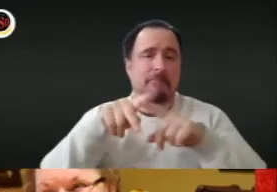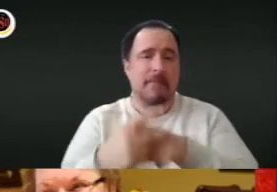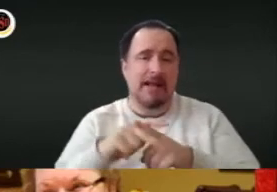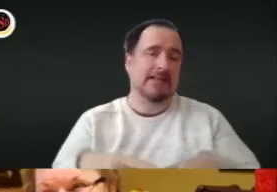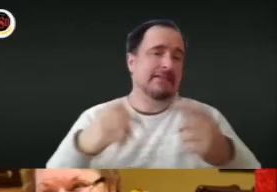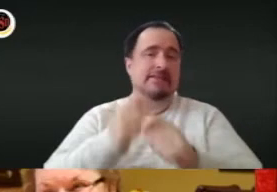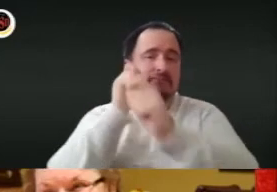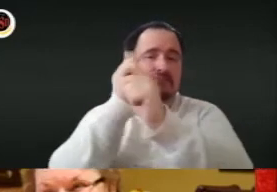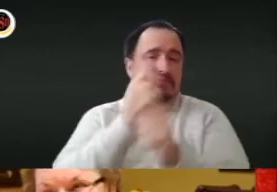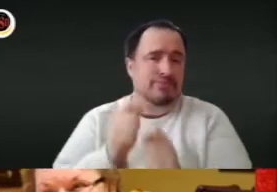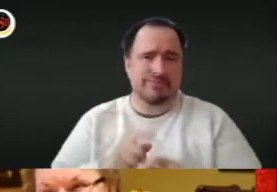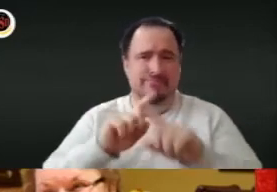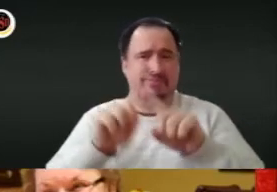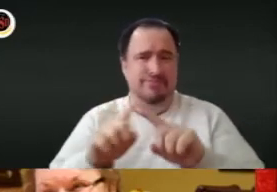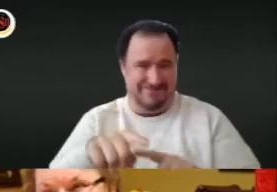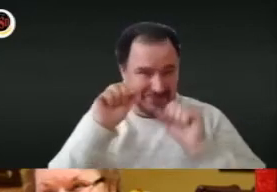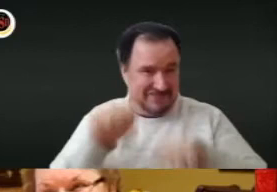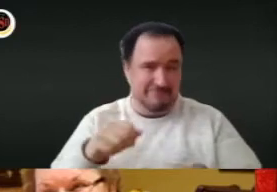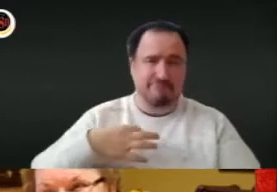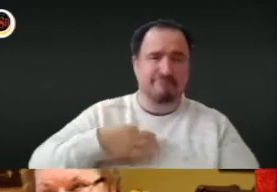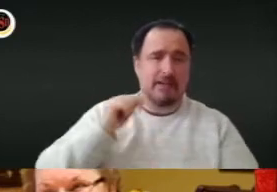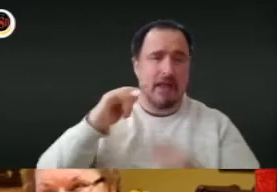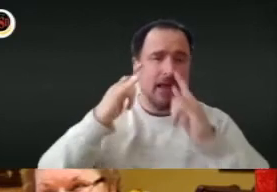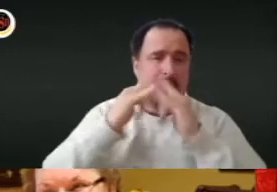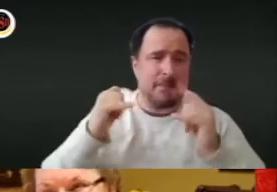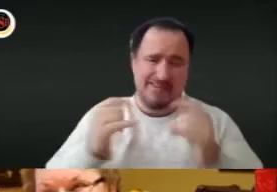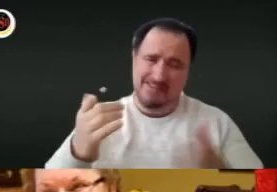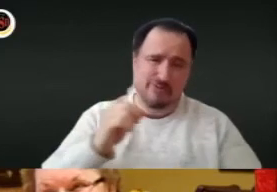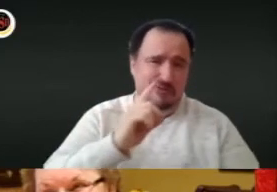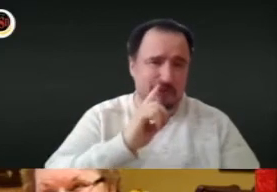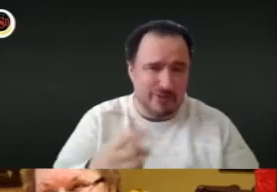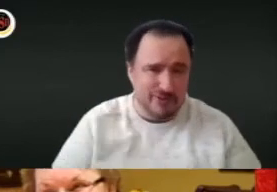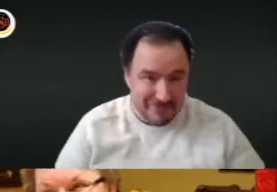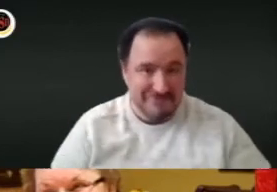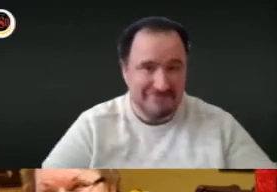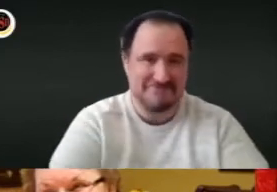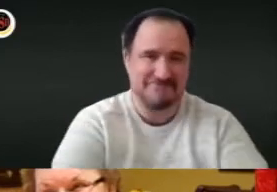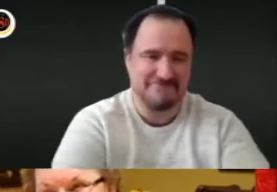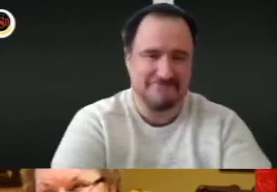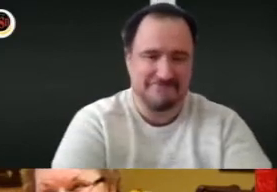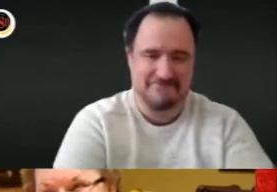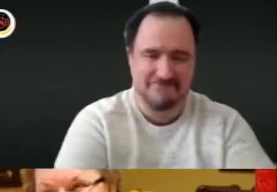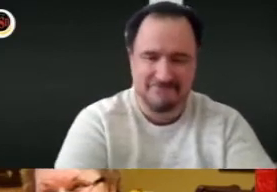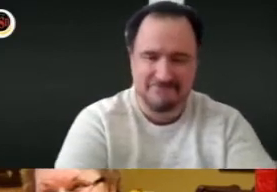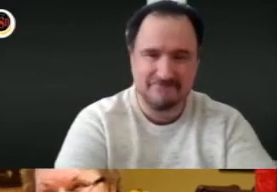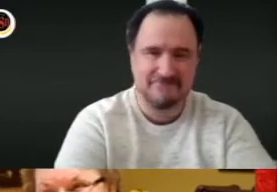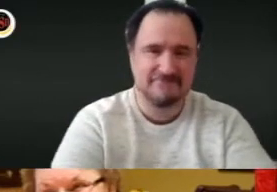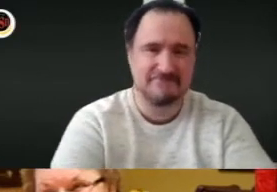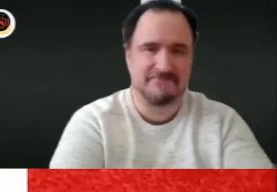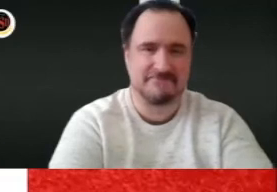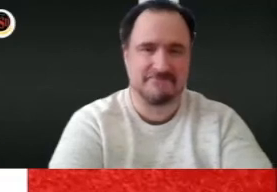grass, mow the lawns, wash houses. So you can do that. There's plenty of camps out there for